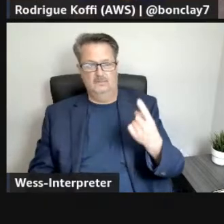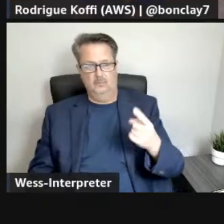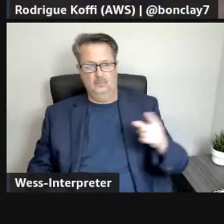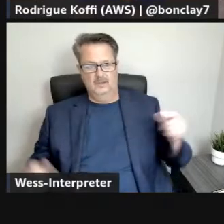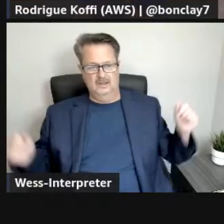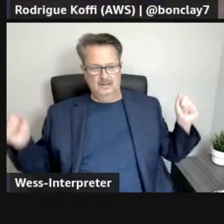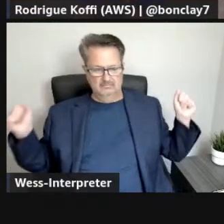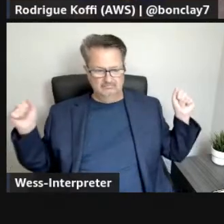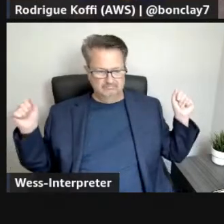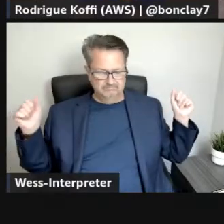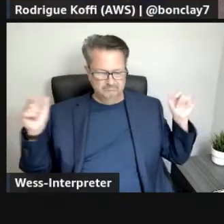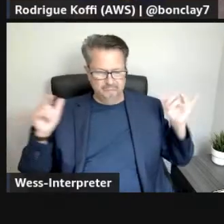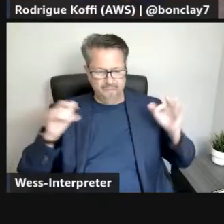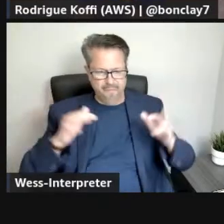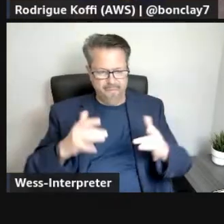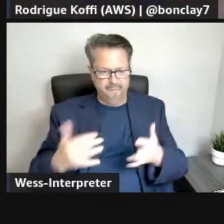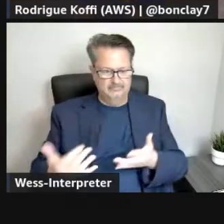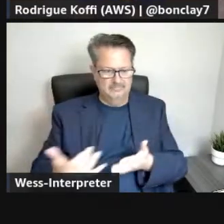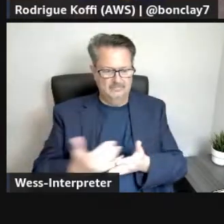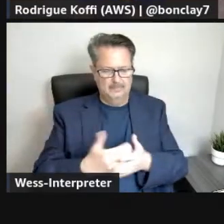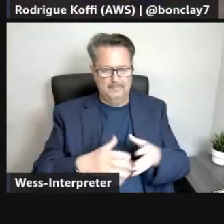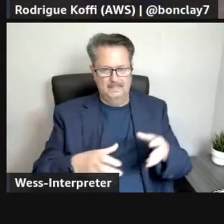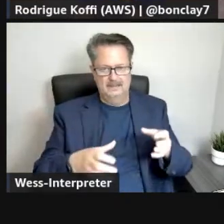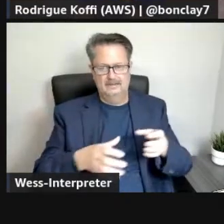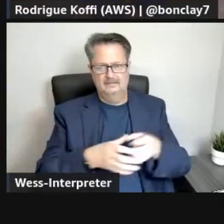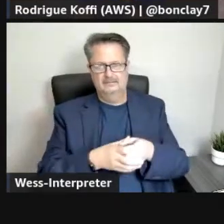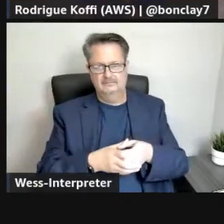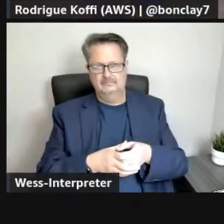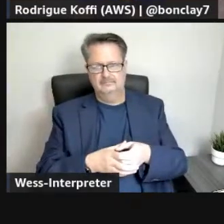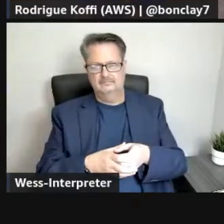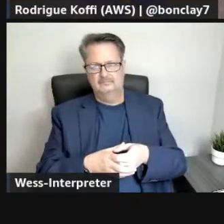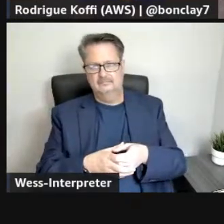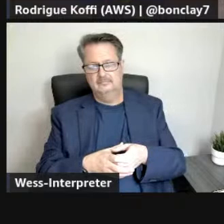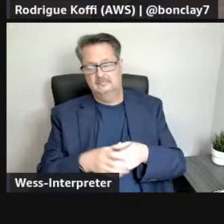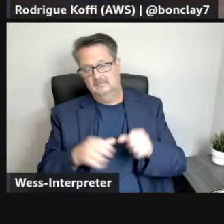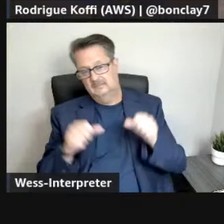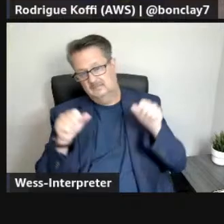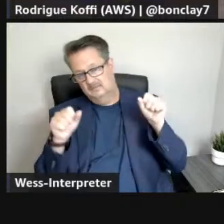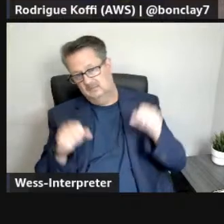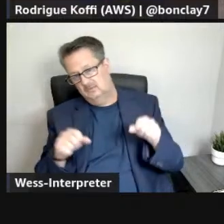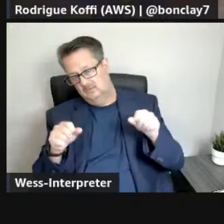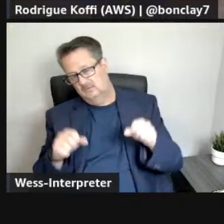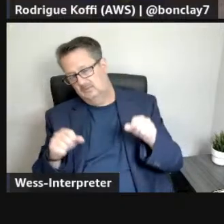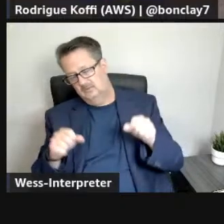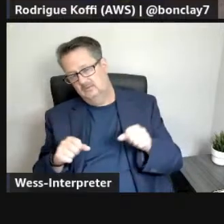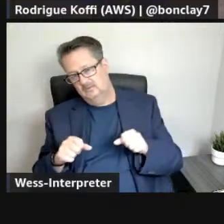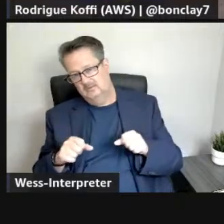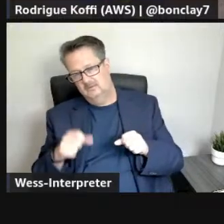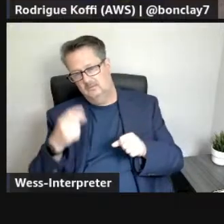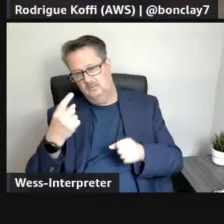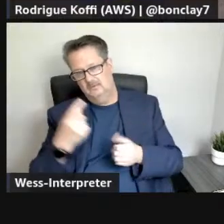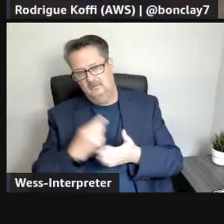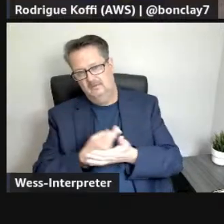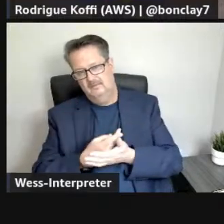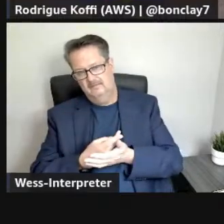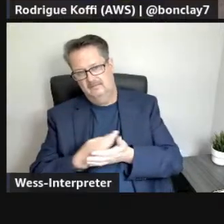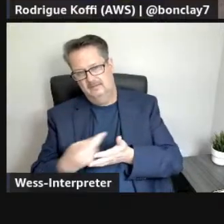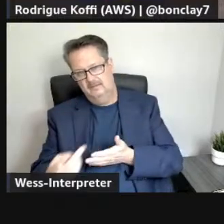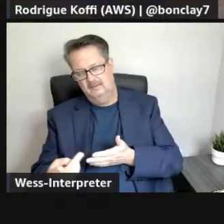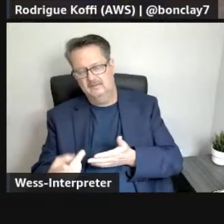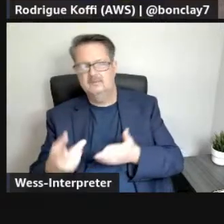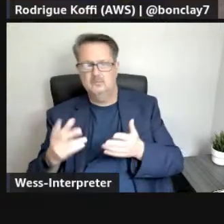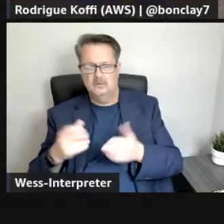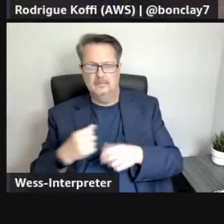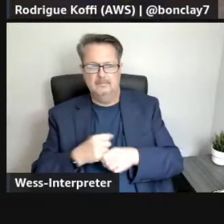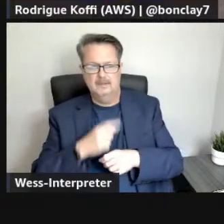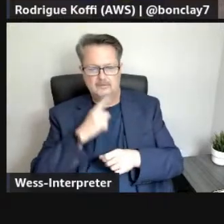running all the collectors, it is really, it could potentially cause a single point of failure. And you want to ensure that you have